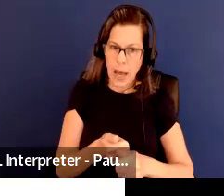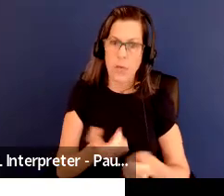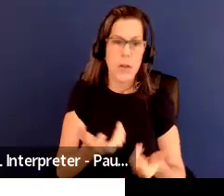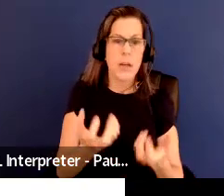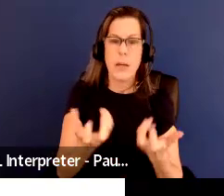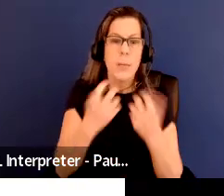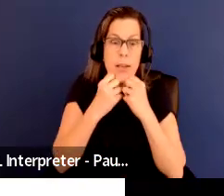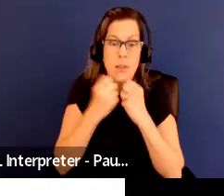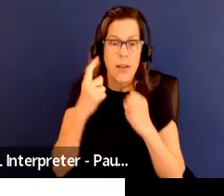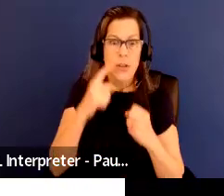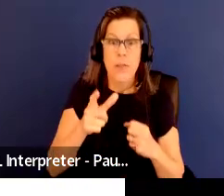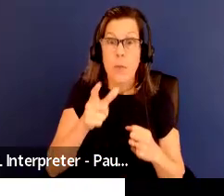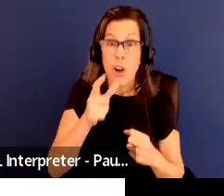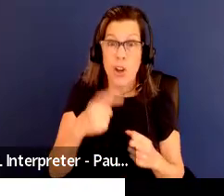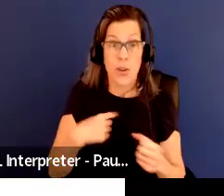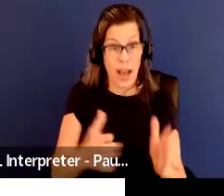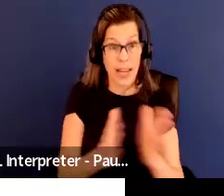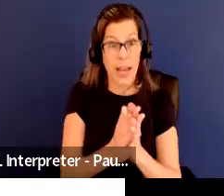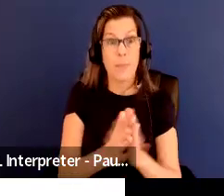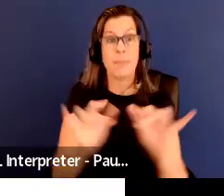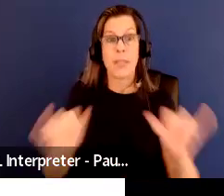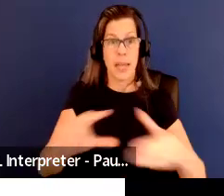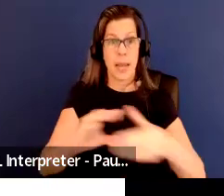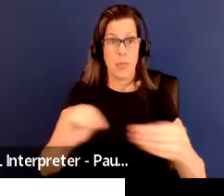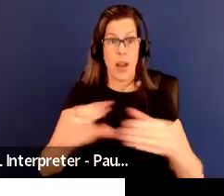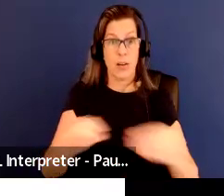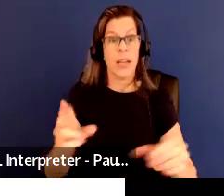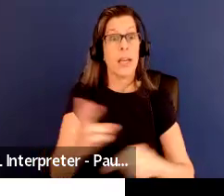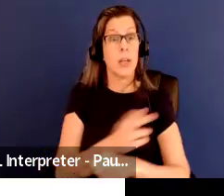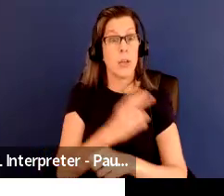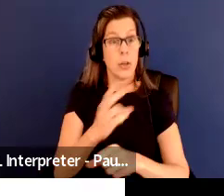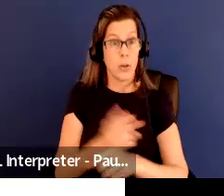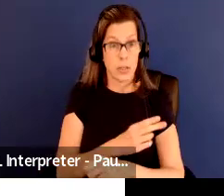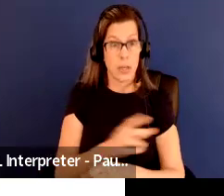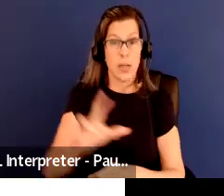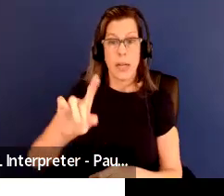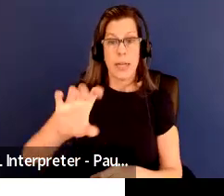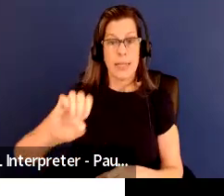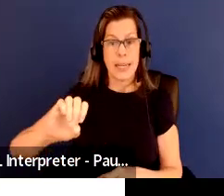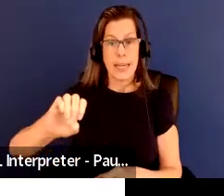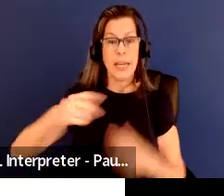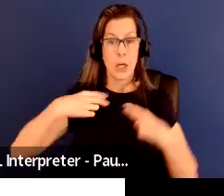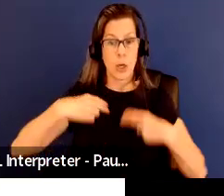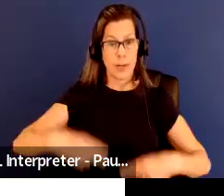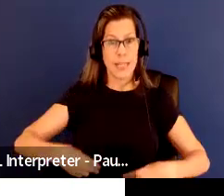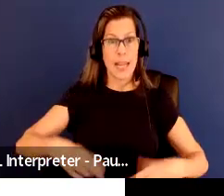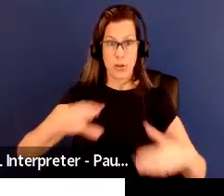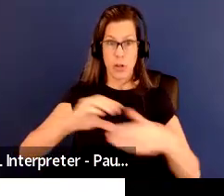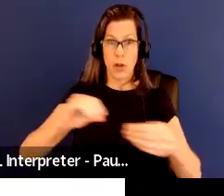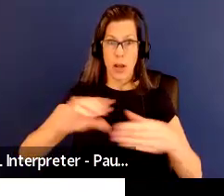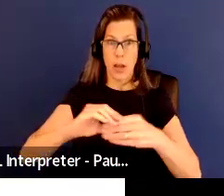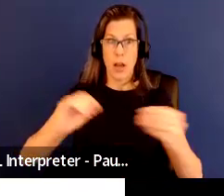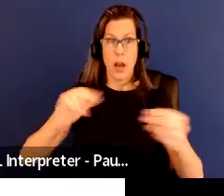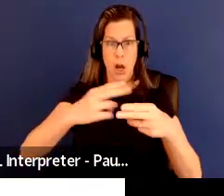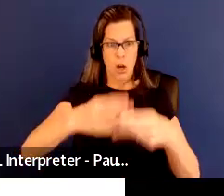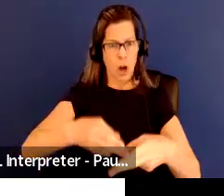who? The same rhetoric is being used. Dehumanization rhetoric that calls us all of